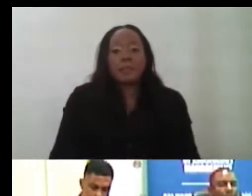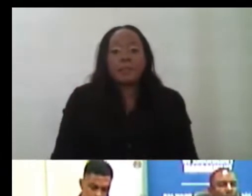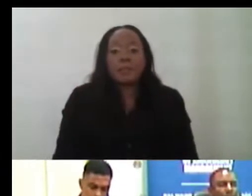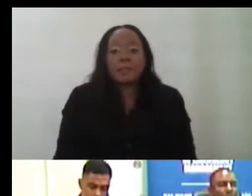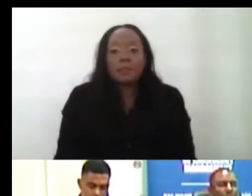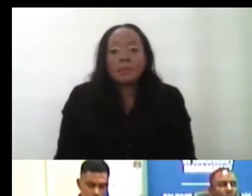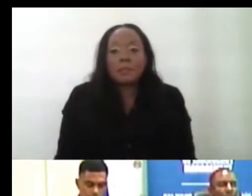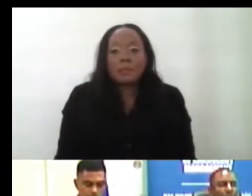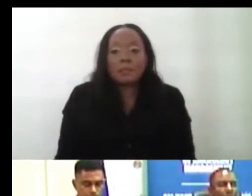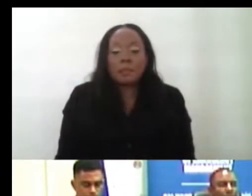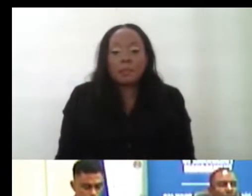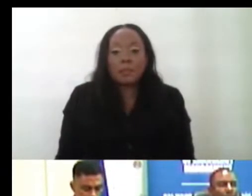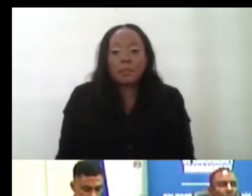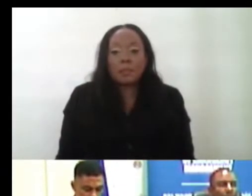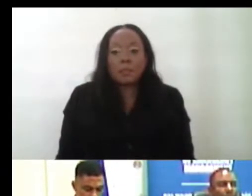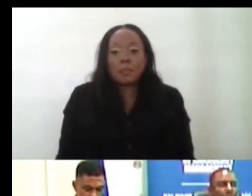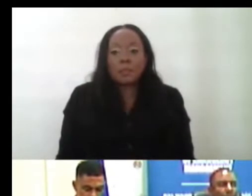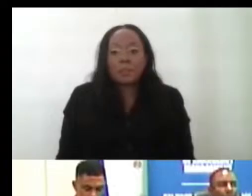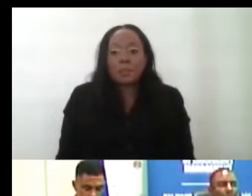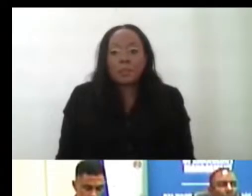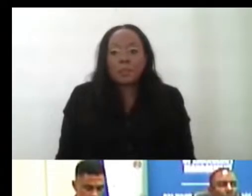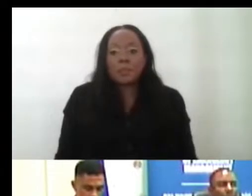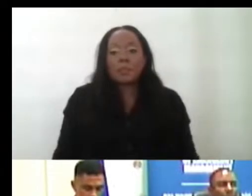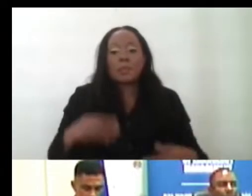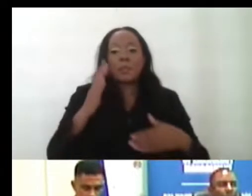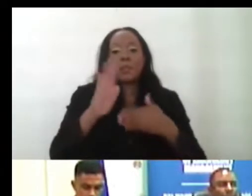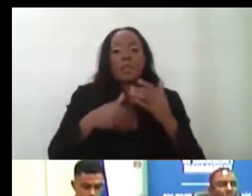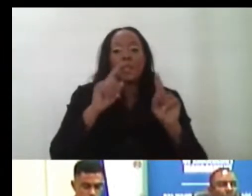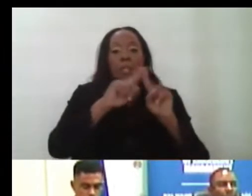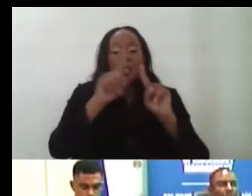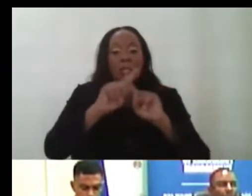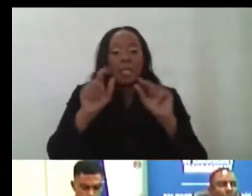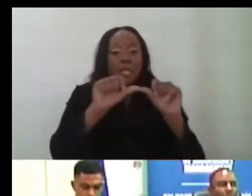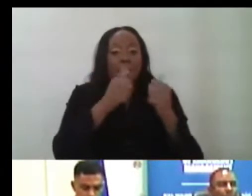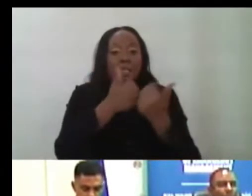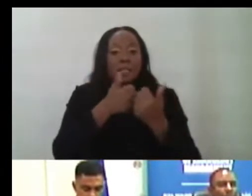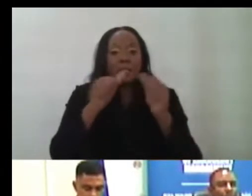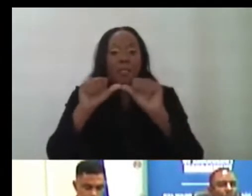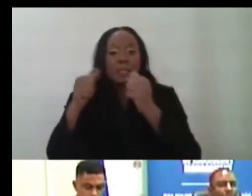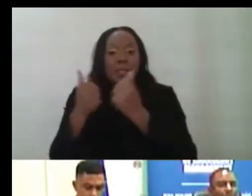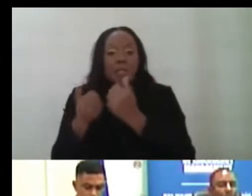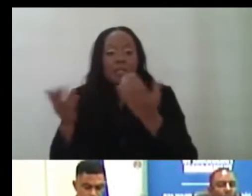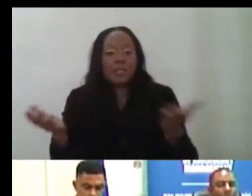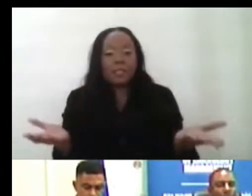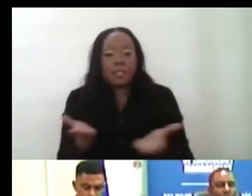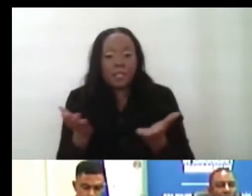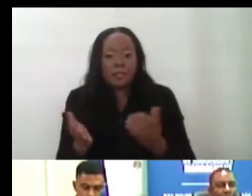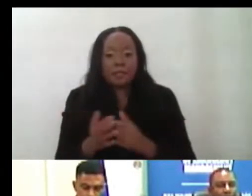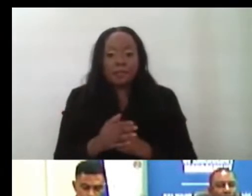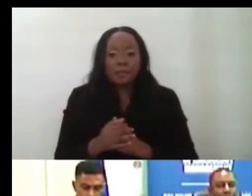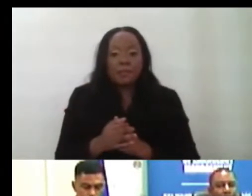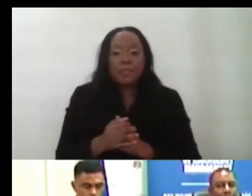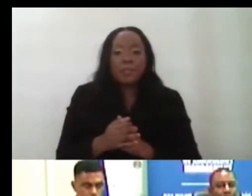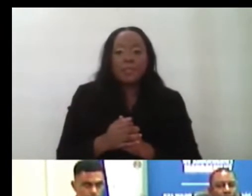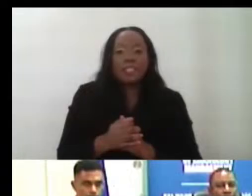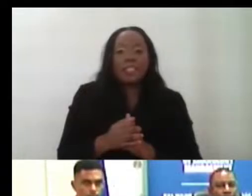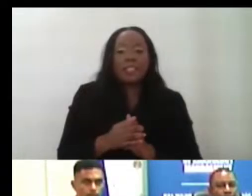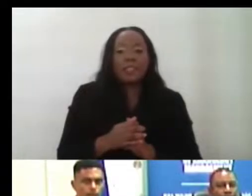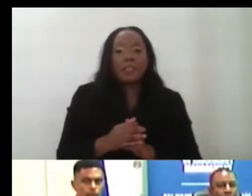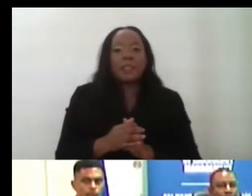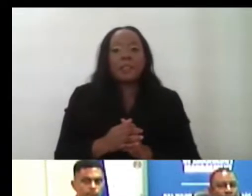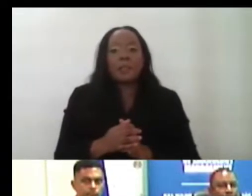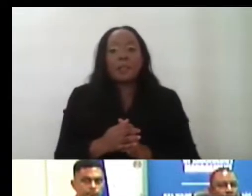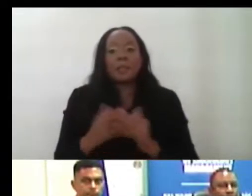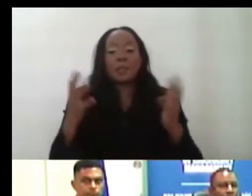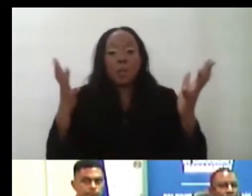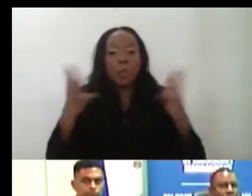just to recognize all of the agencies here today. You're all valued partners to the department. You contribute to us, to our